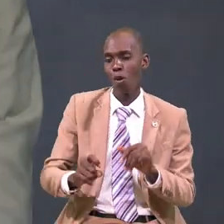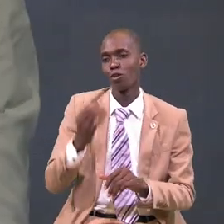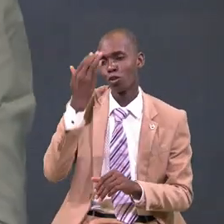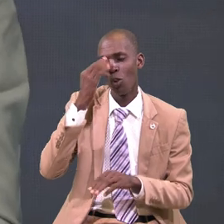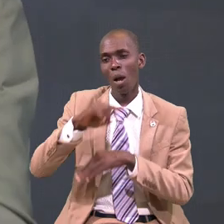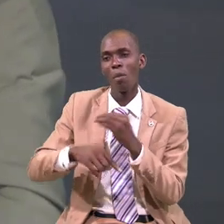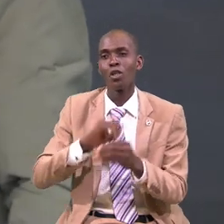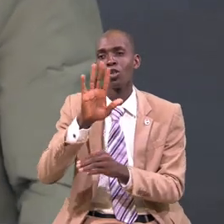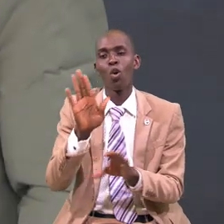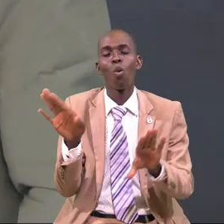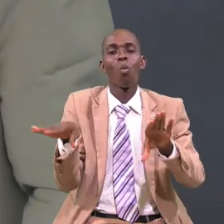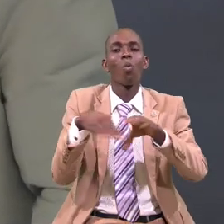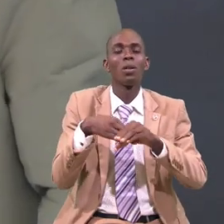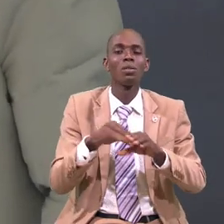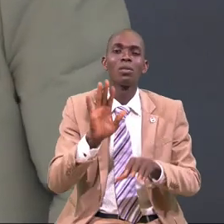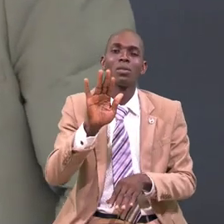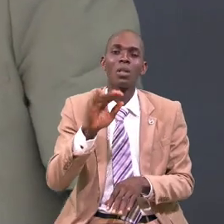that?